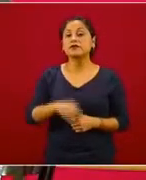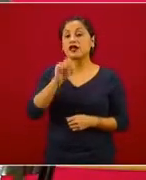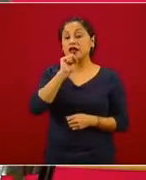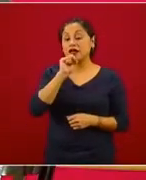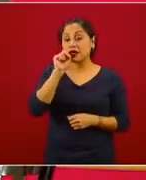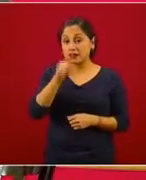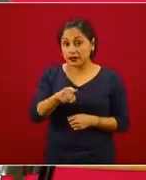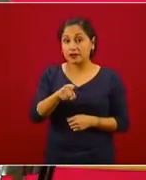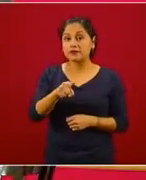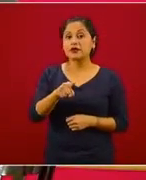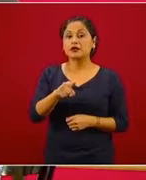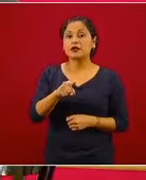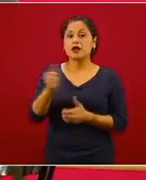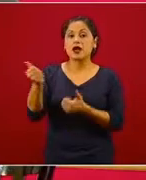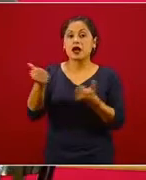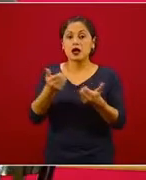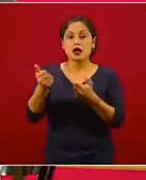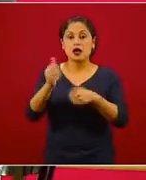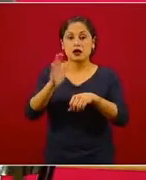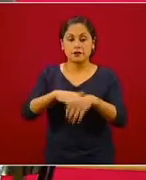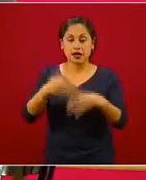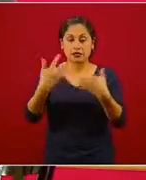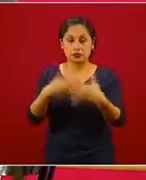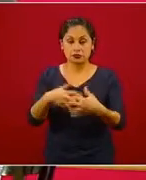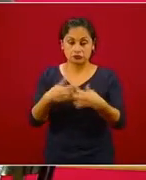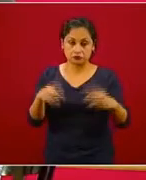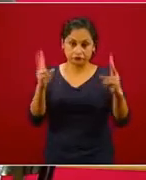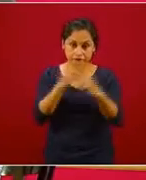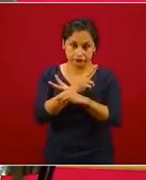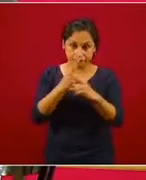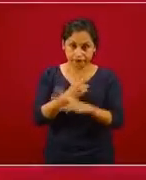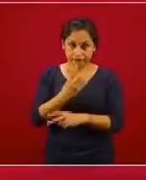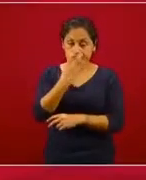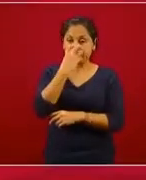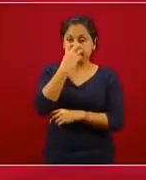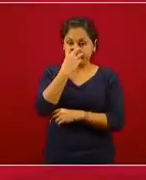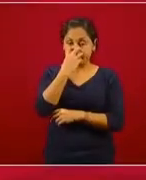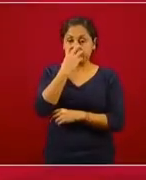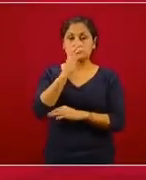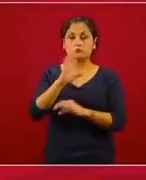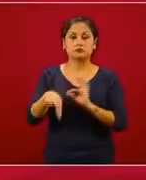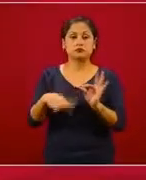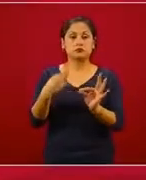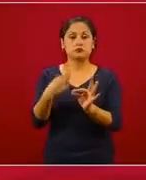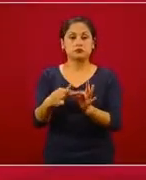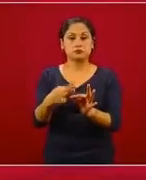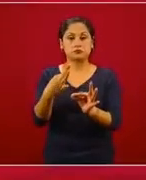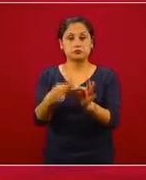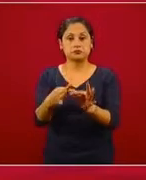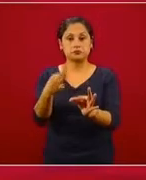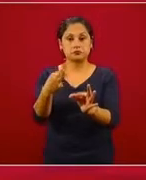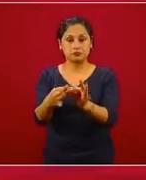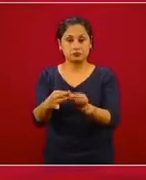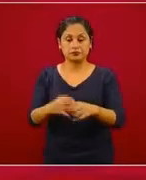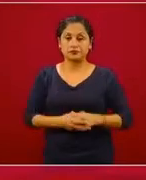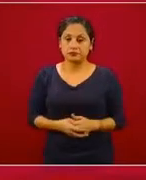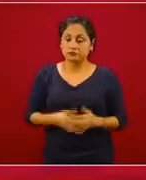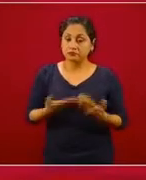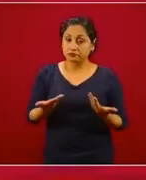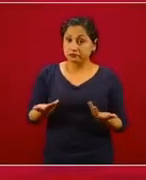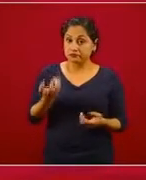And of course, this is also getting our hands on some of the resources that are a little bit hard to get, such as